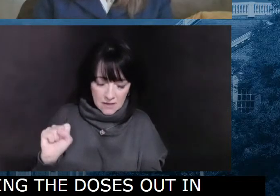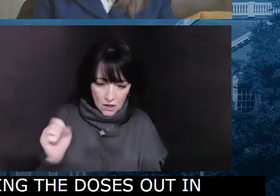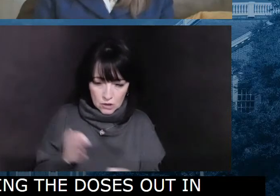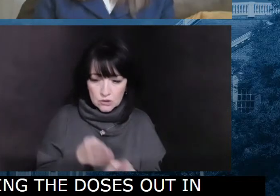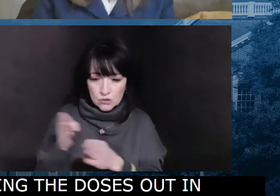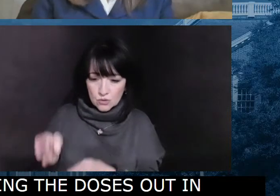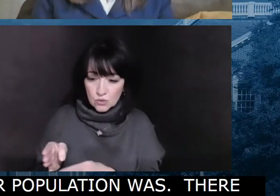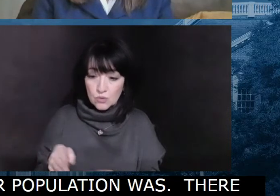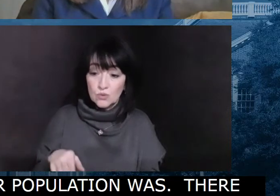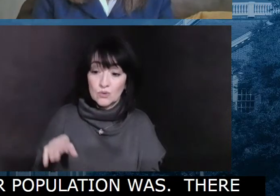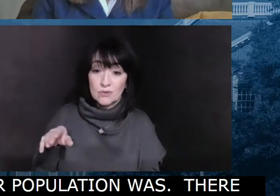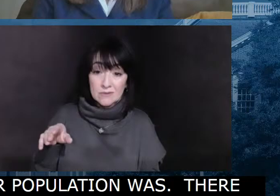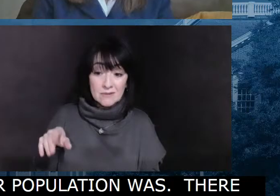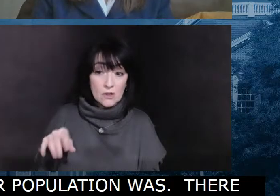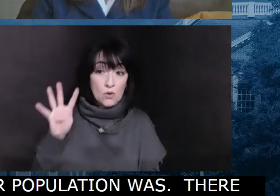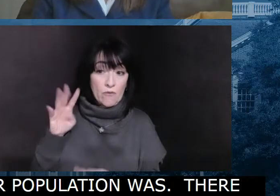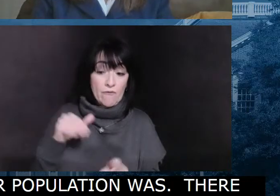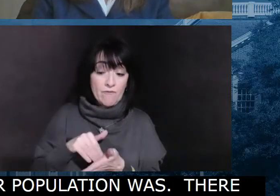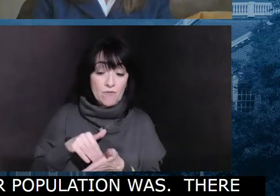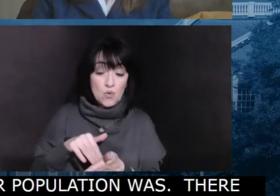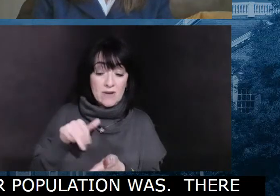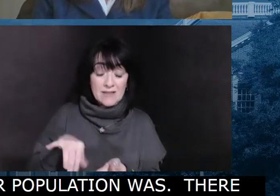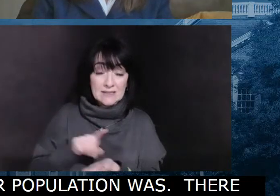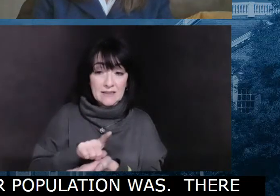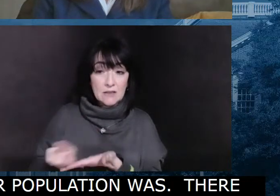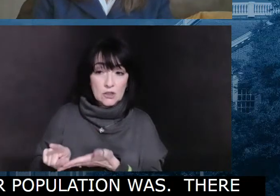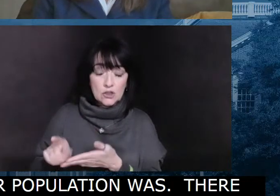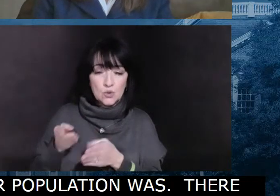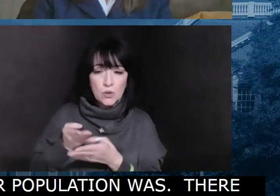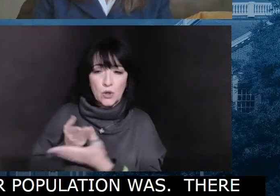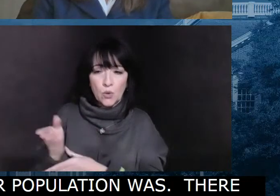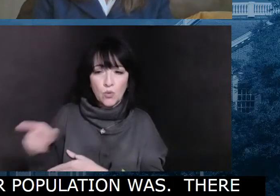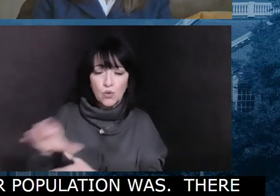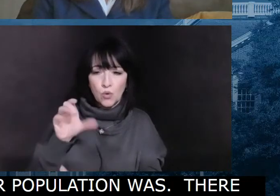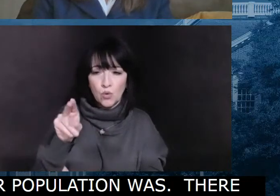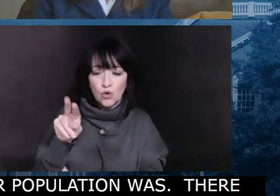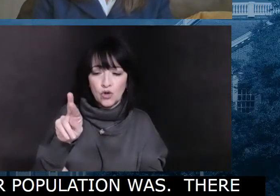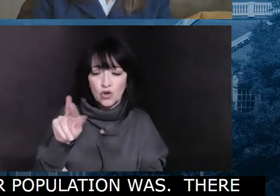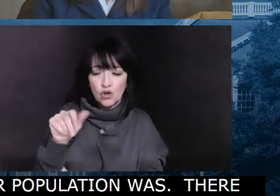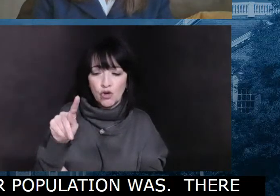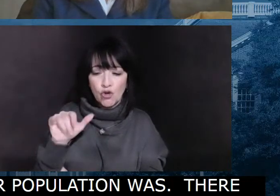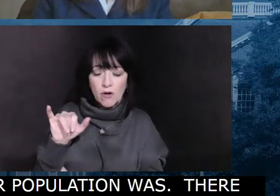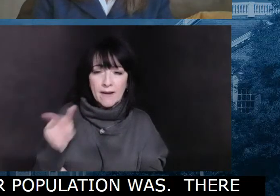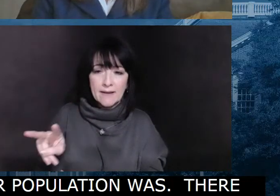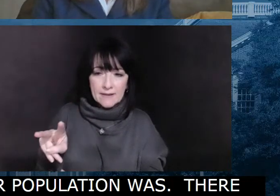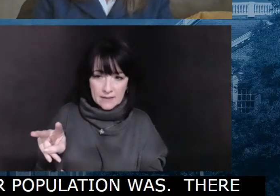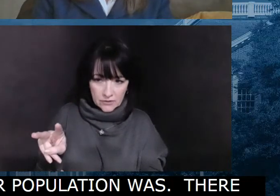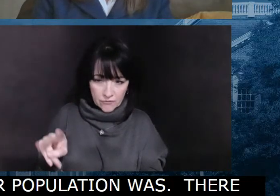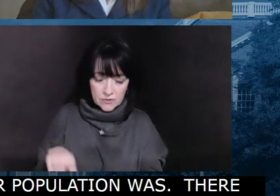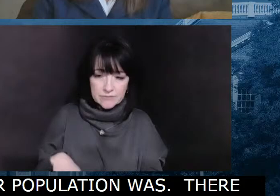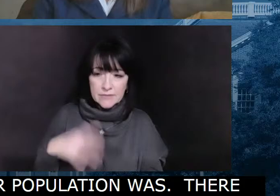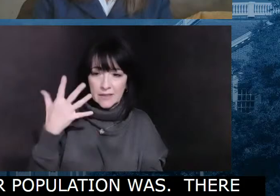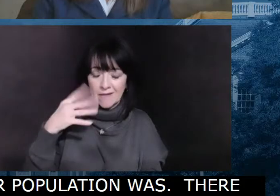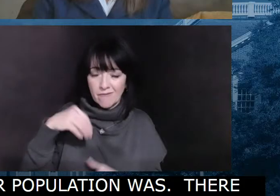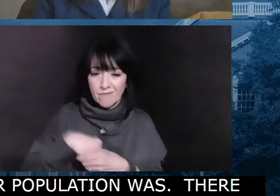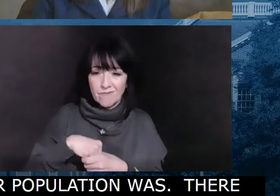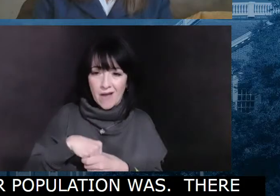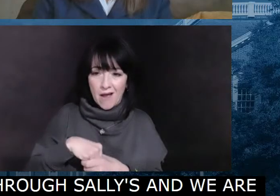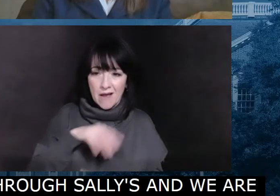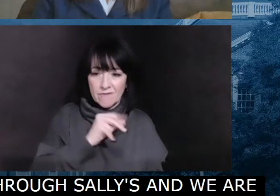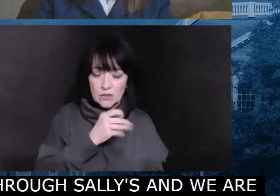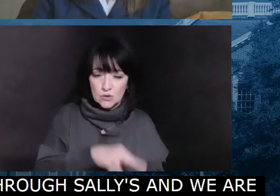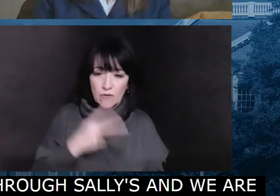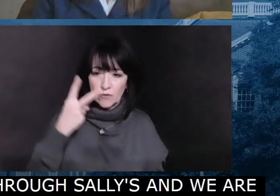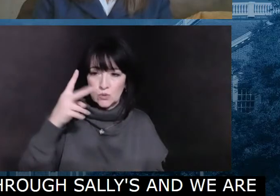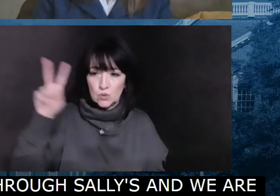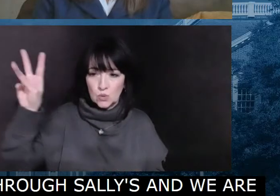4,000 this week through the curative sites in the, in the 3 counties, 5 in Dover, 2 Wilmington, 2 in Sussex